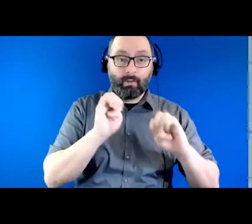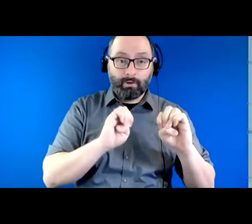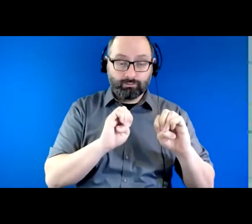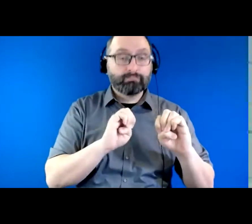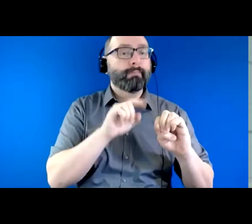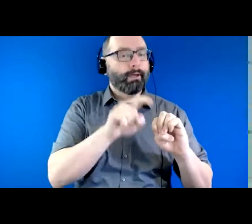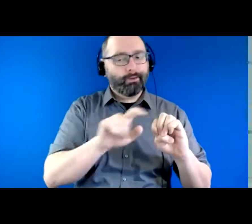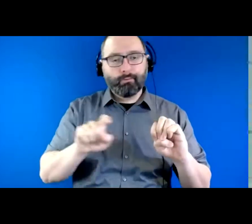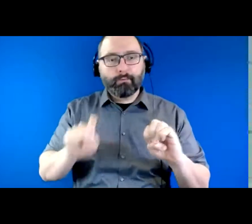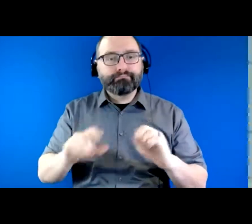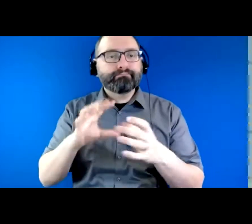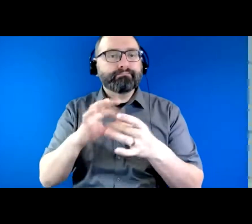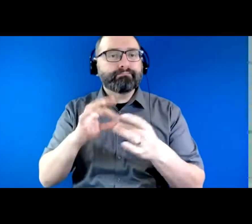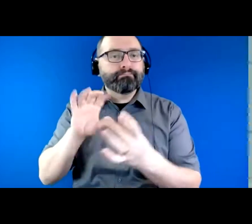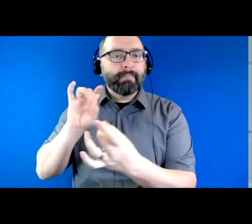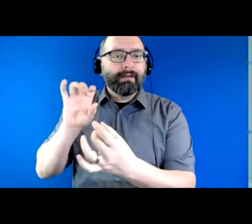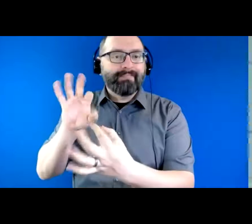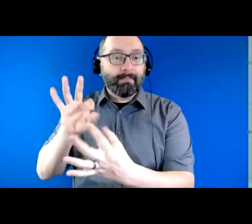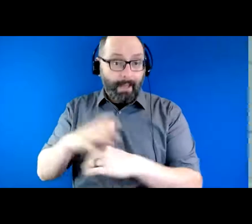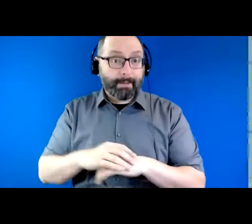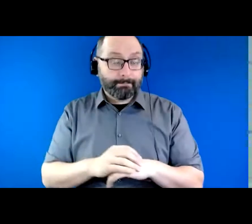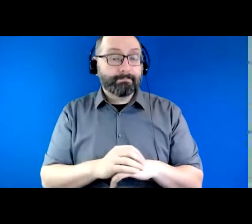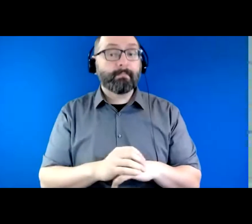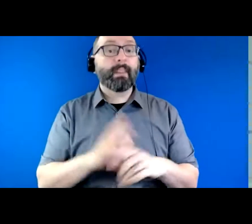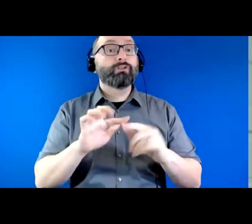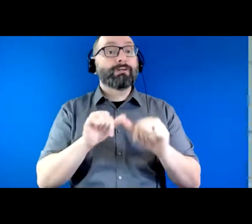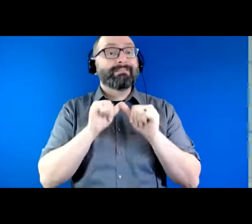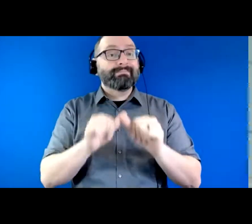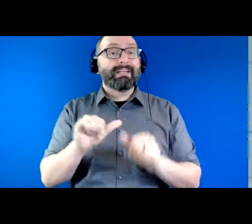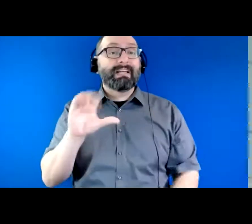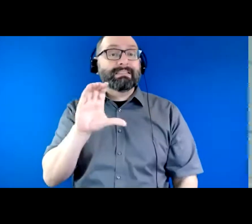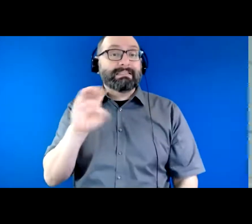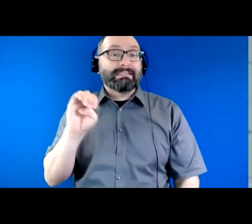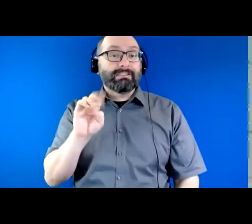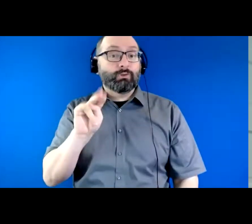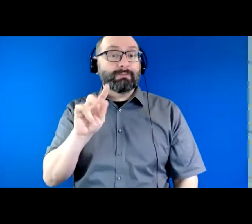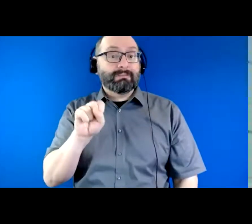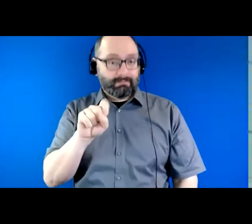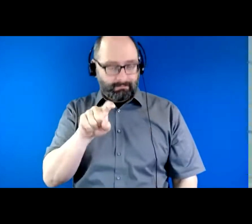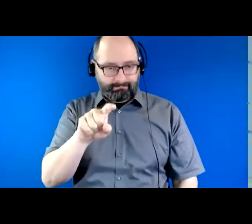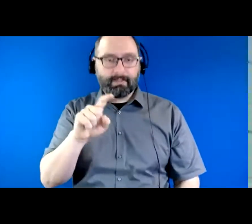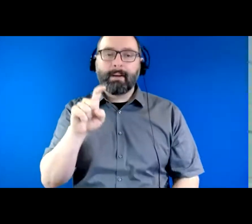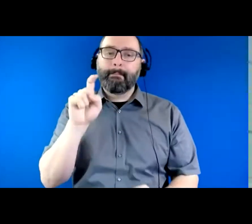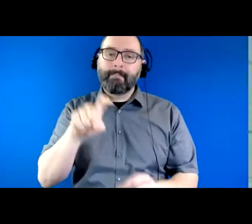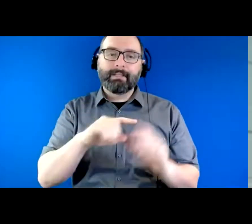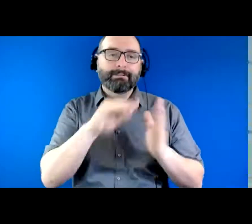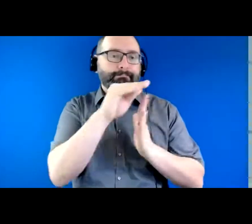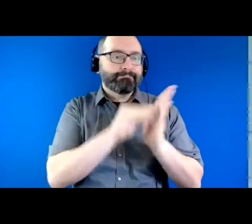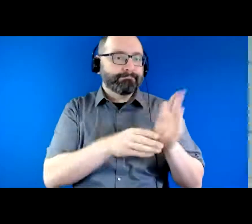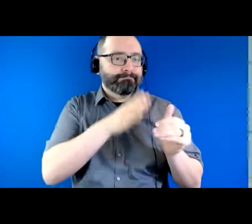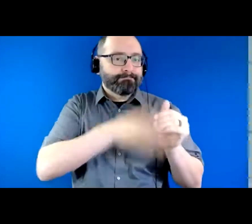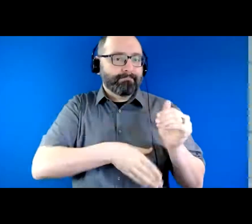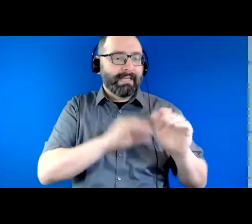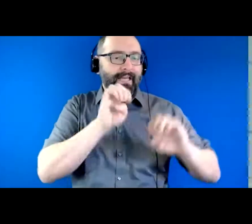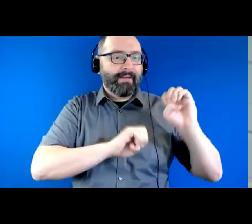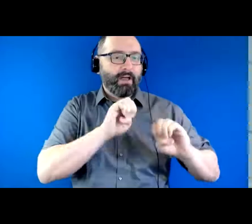your constructive feedback. In order to receive continuing education units, participants must complete the evaluation. It